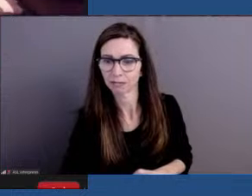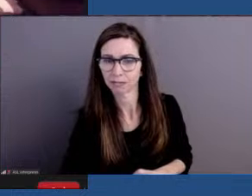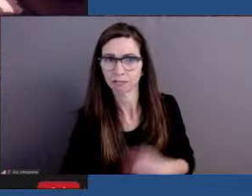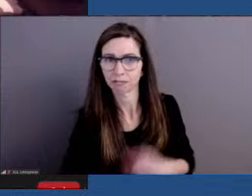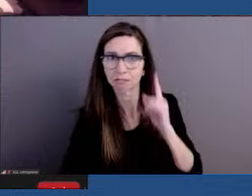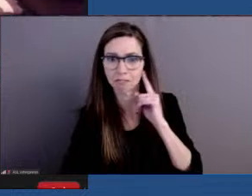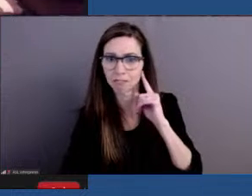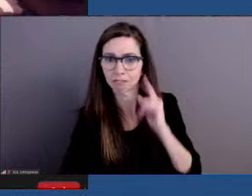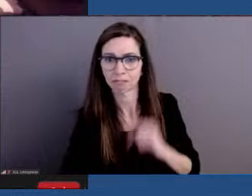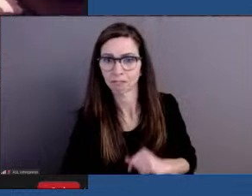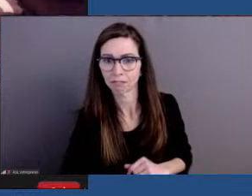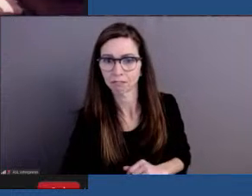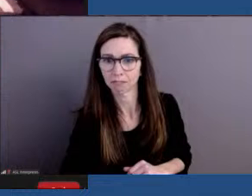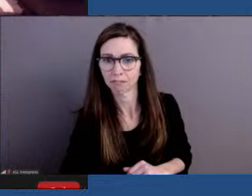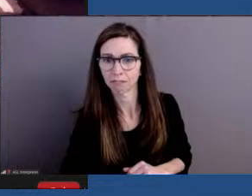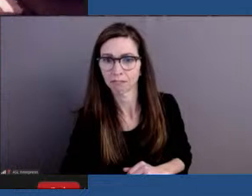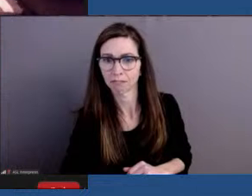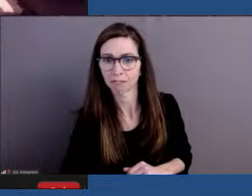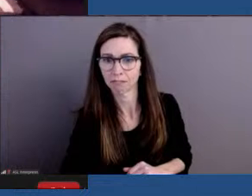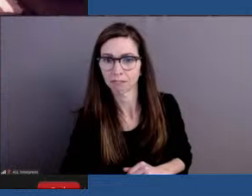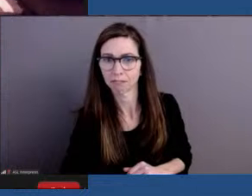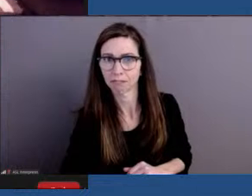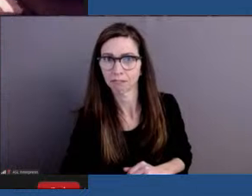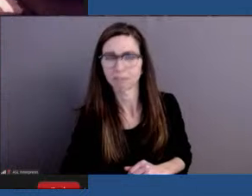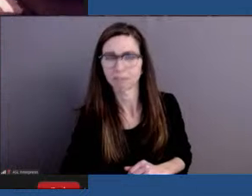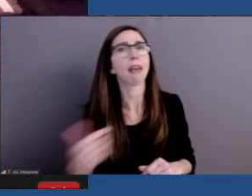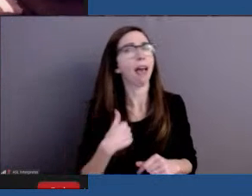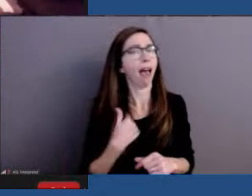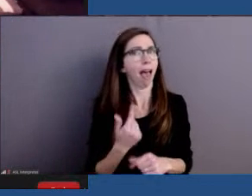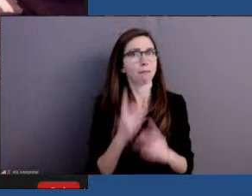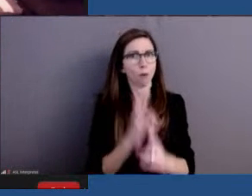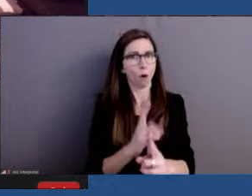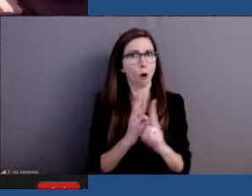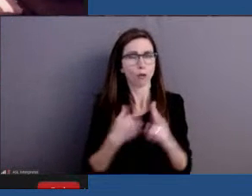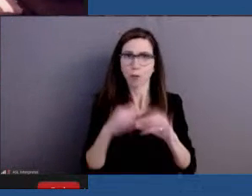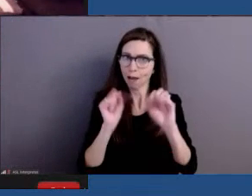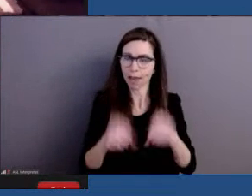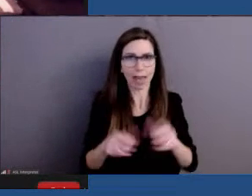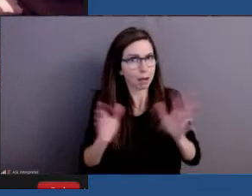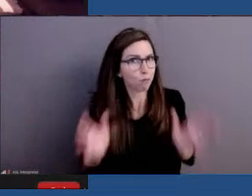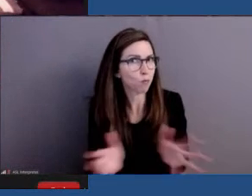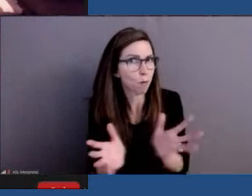my council colleagues and city staff. Our Accessibility Advisory